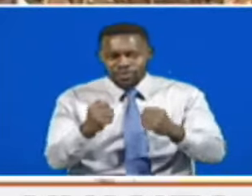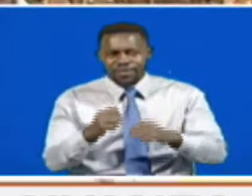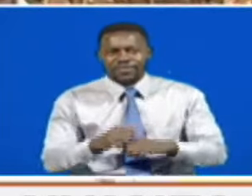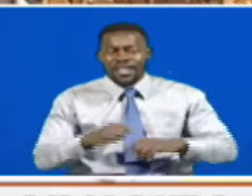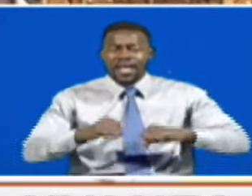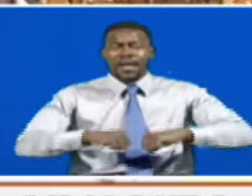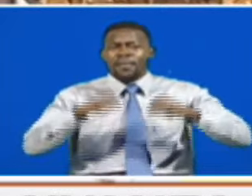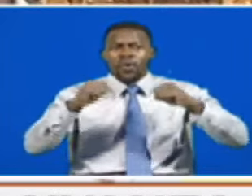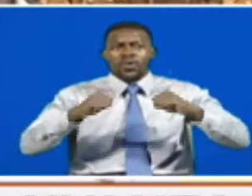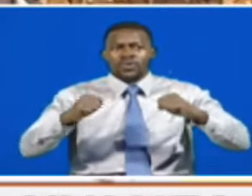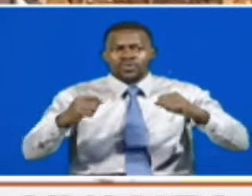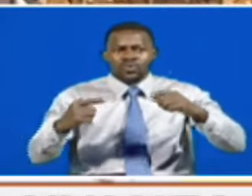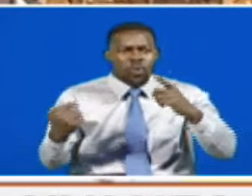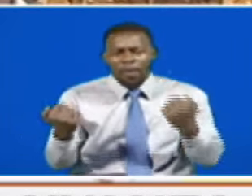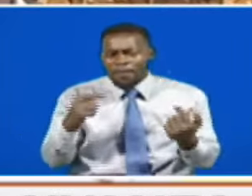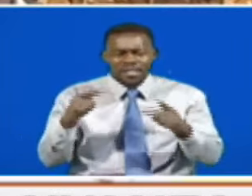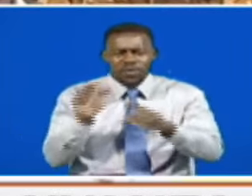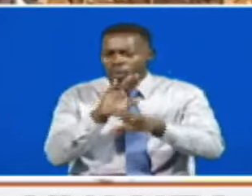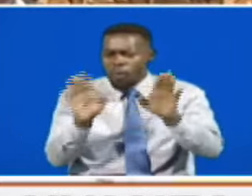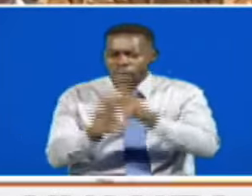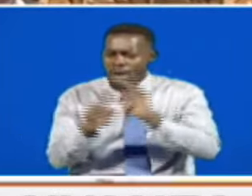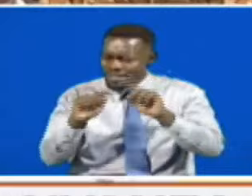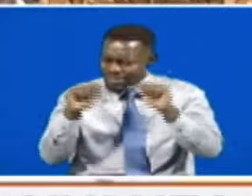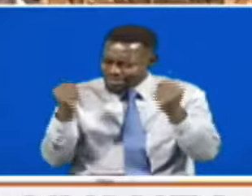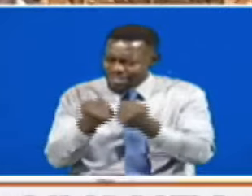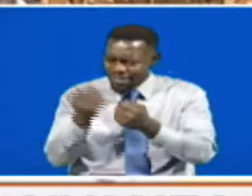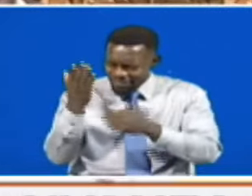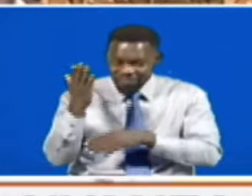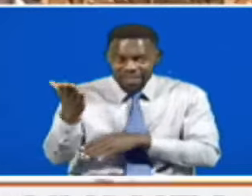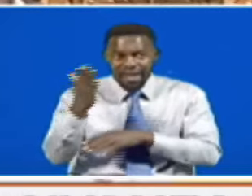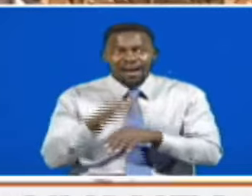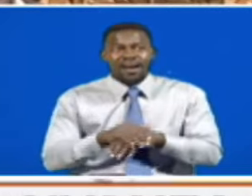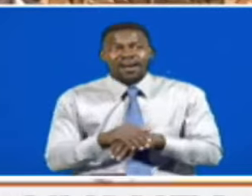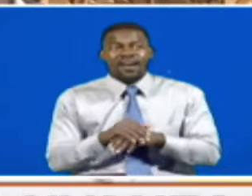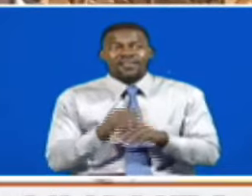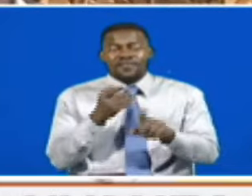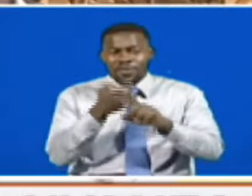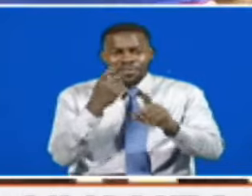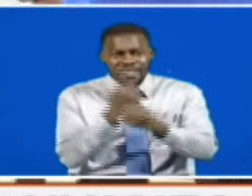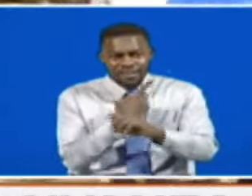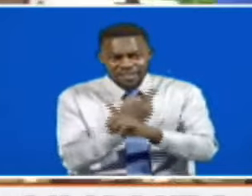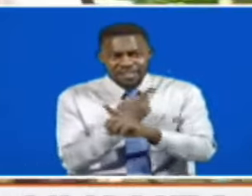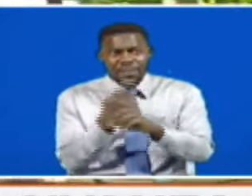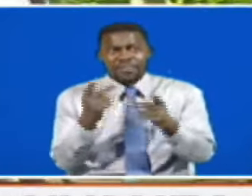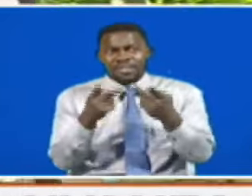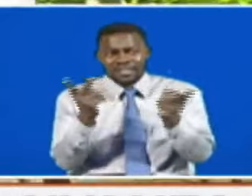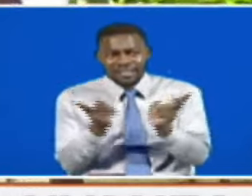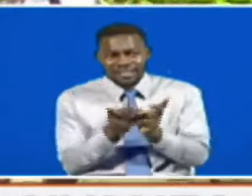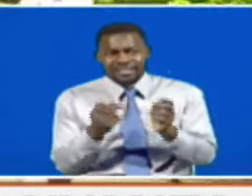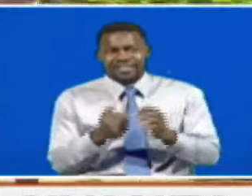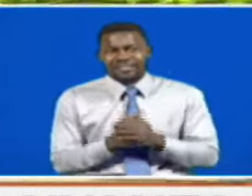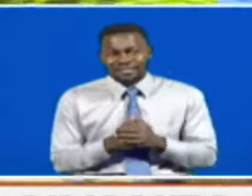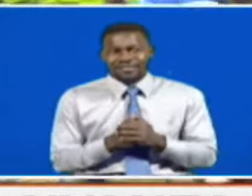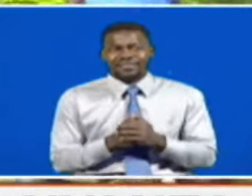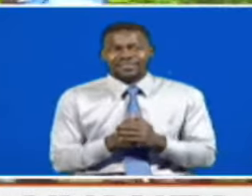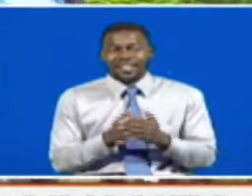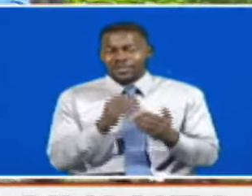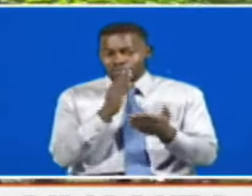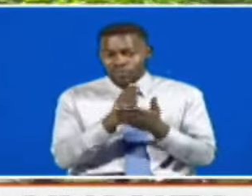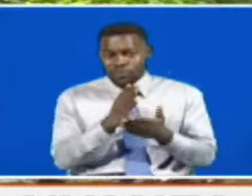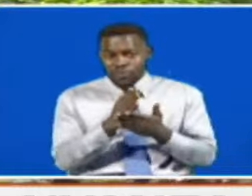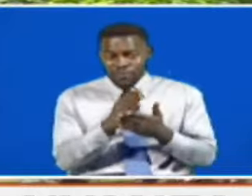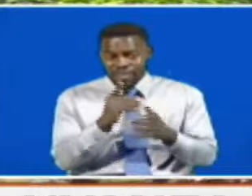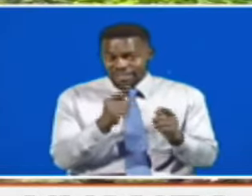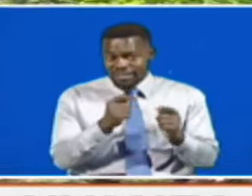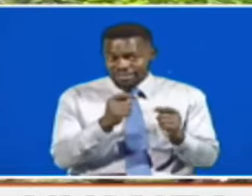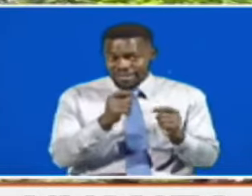to compete any other team that is out there from different regions. Kwa talanta itakuwa vizuri sana,